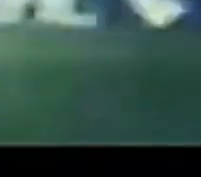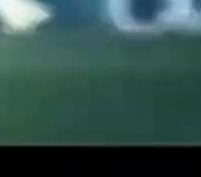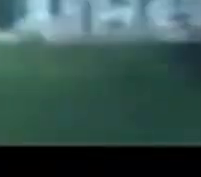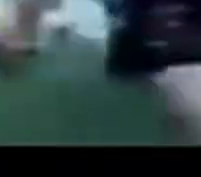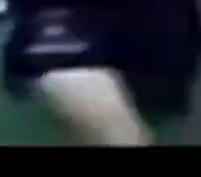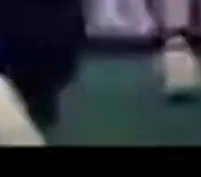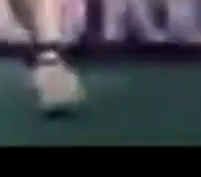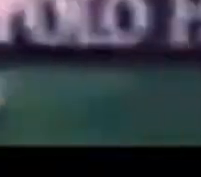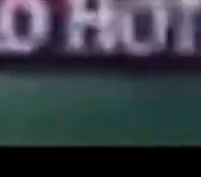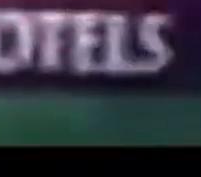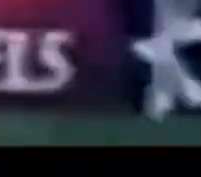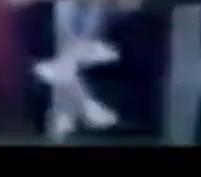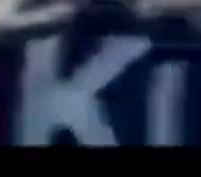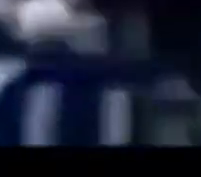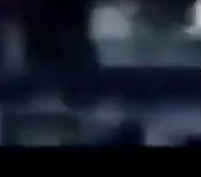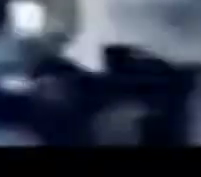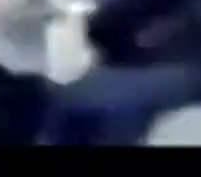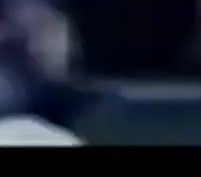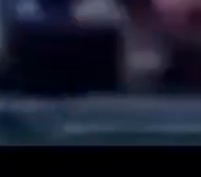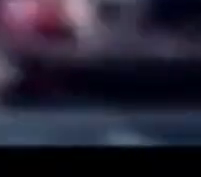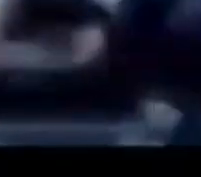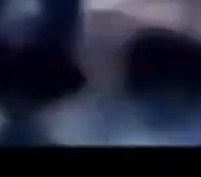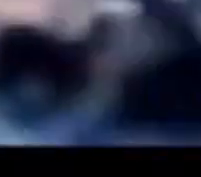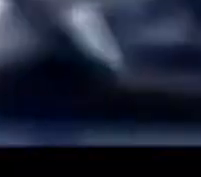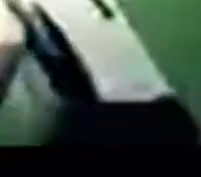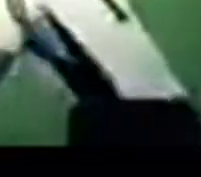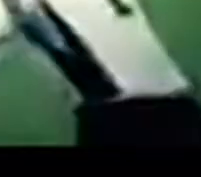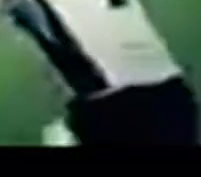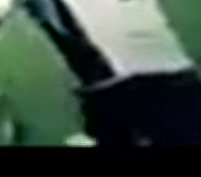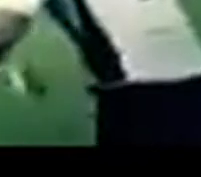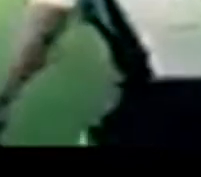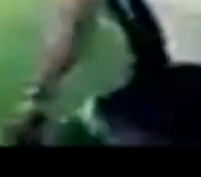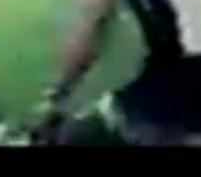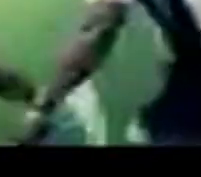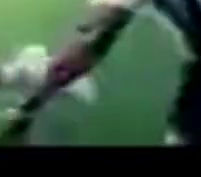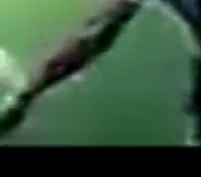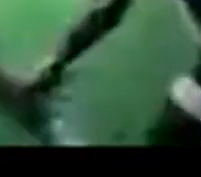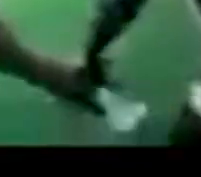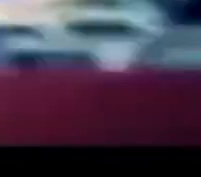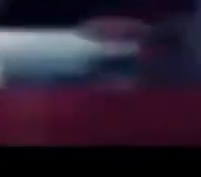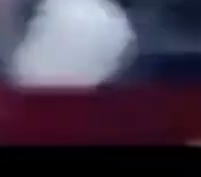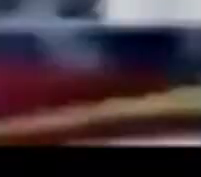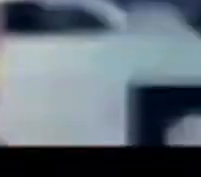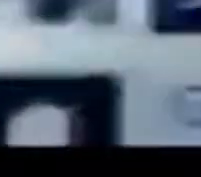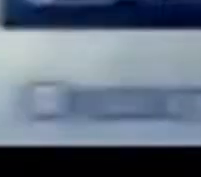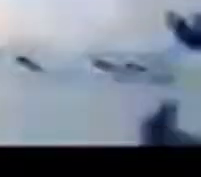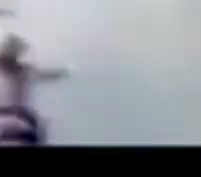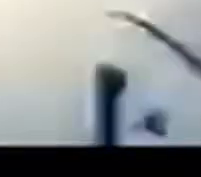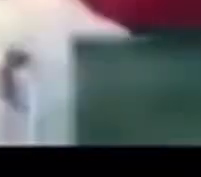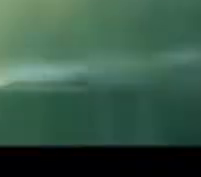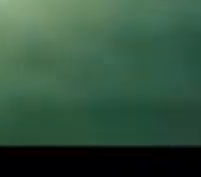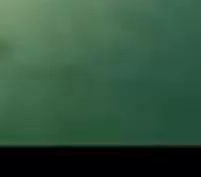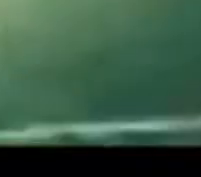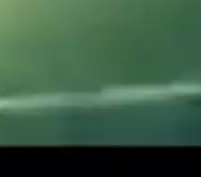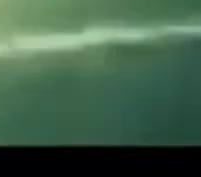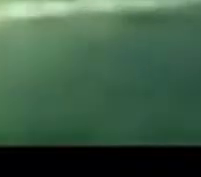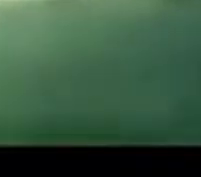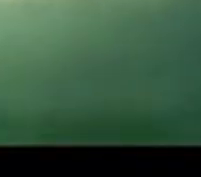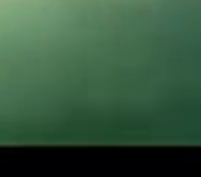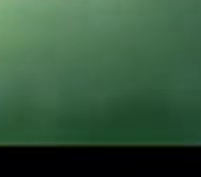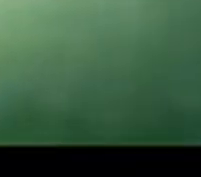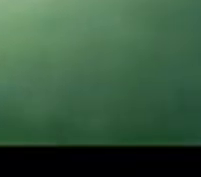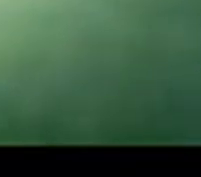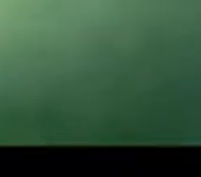with pride to become an exceptional player who excelled at both the 7s and 15s to feature in 4 Rugby World Cup